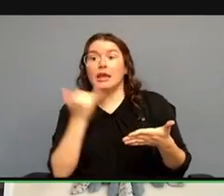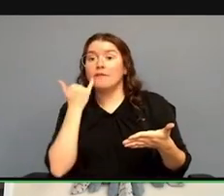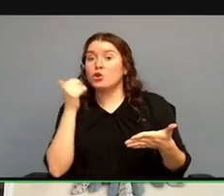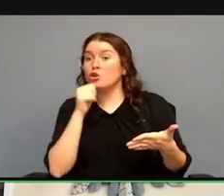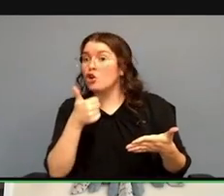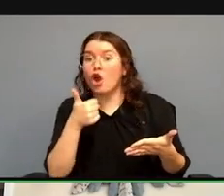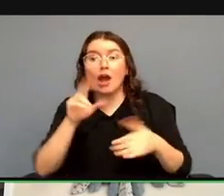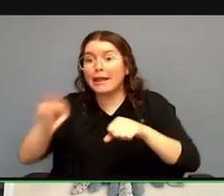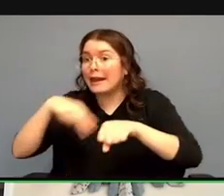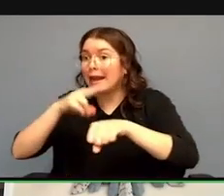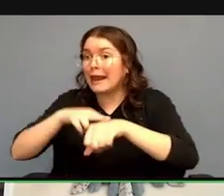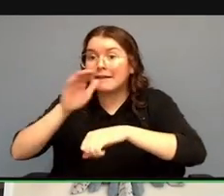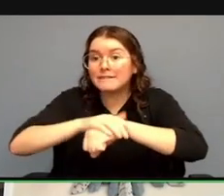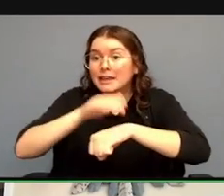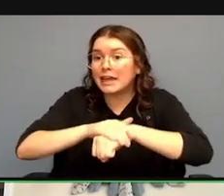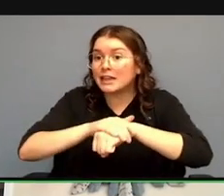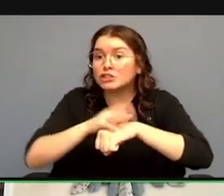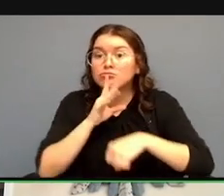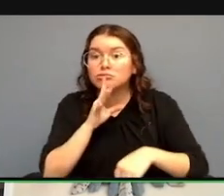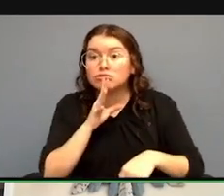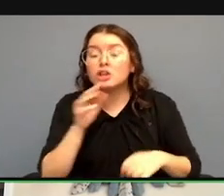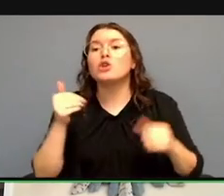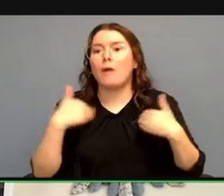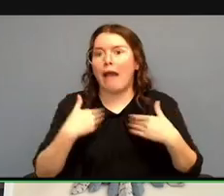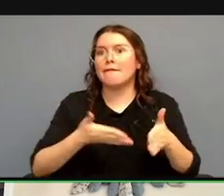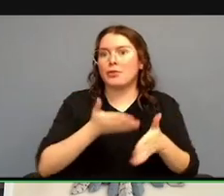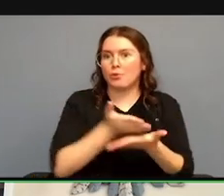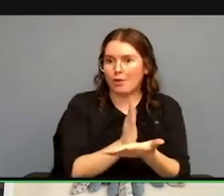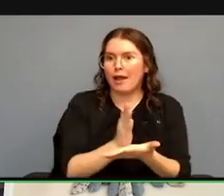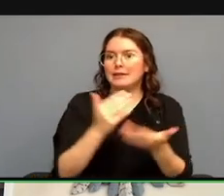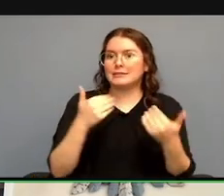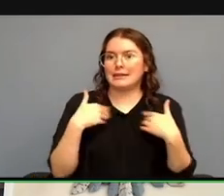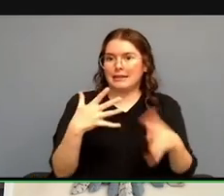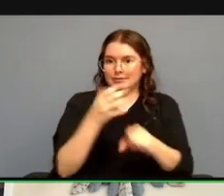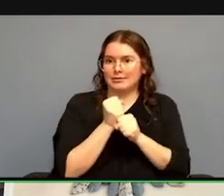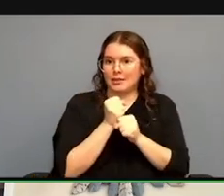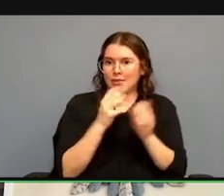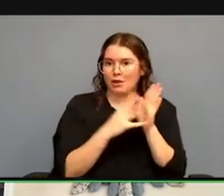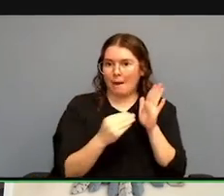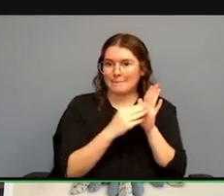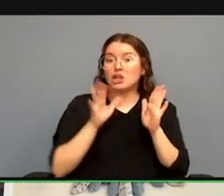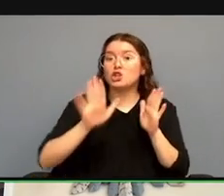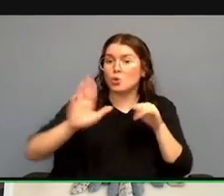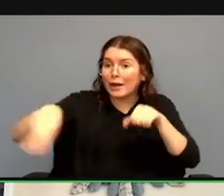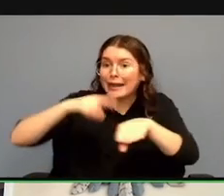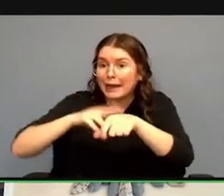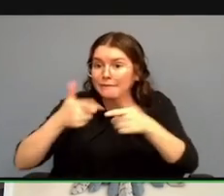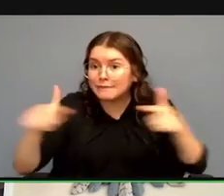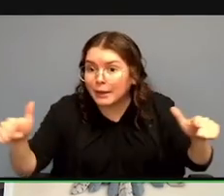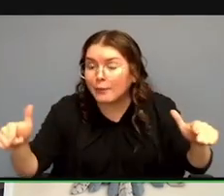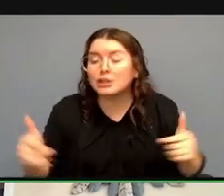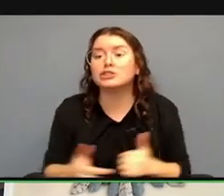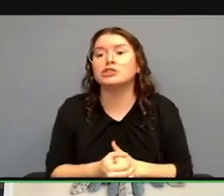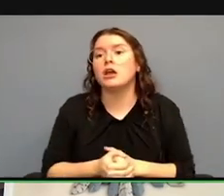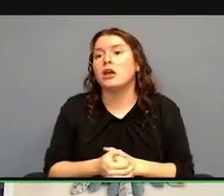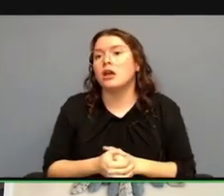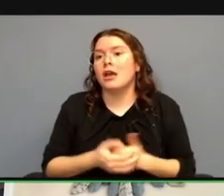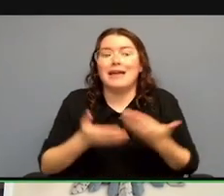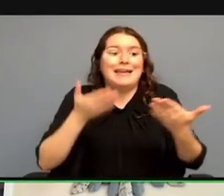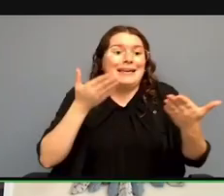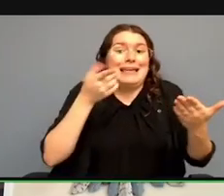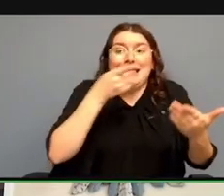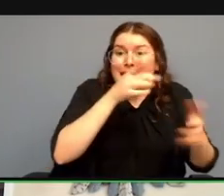speaker, you have a right to receive copies of reports in your native language. Now, are they going to do